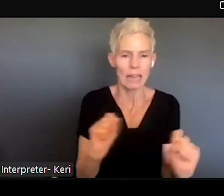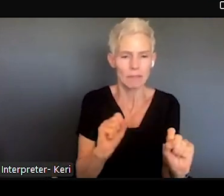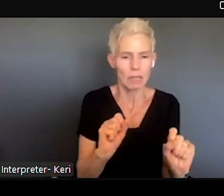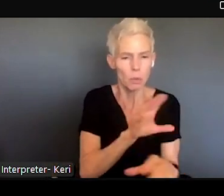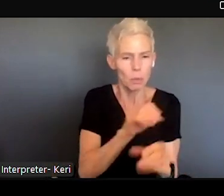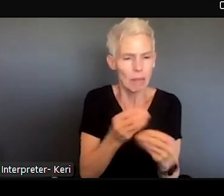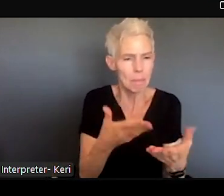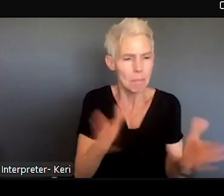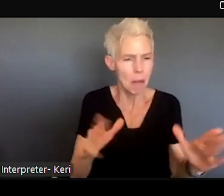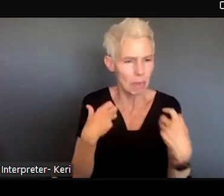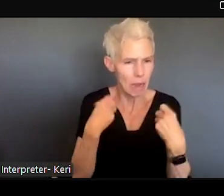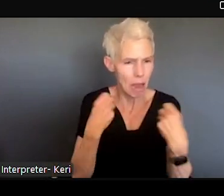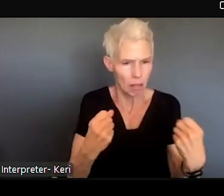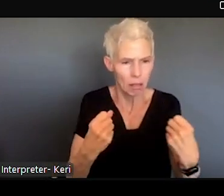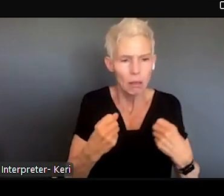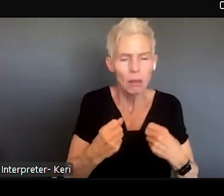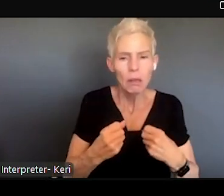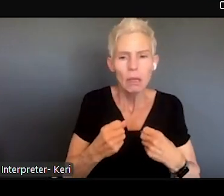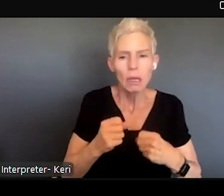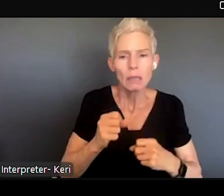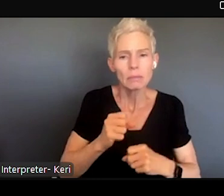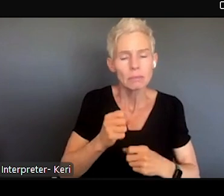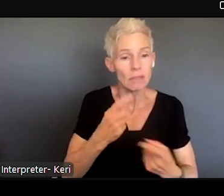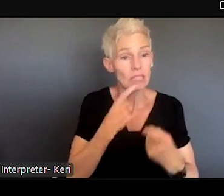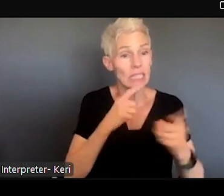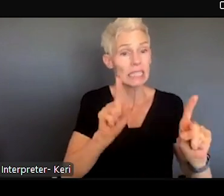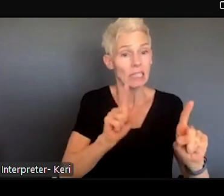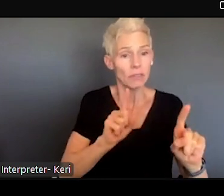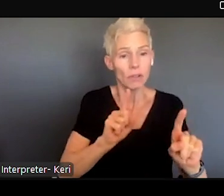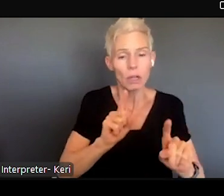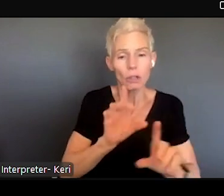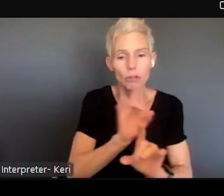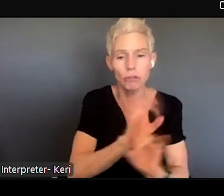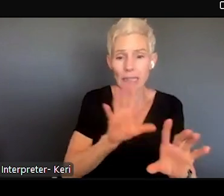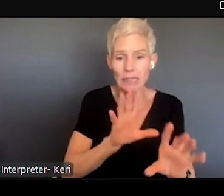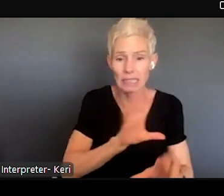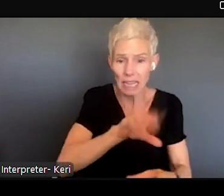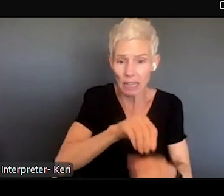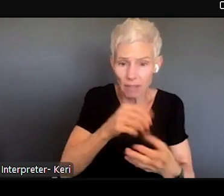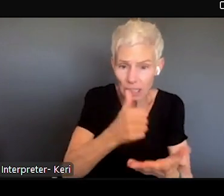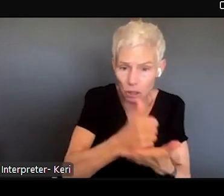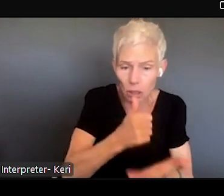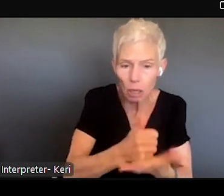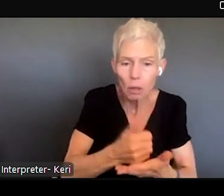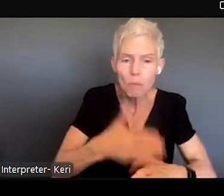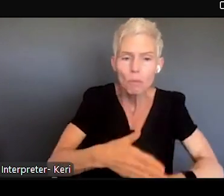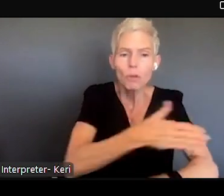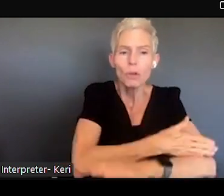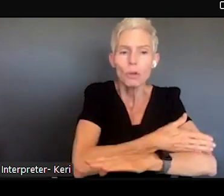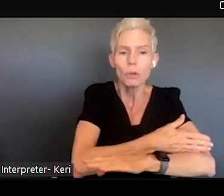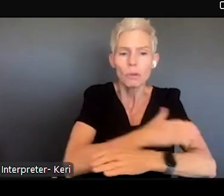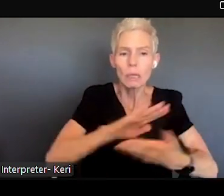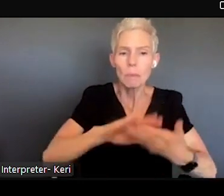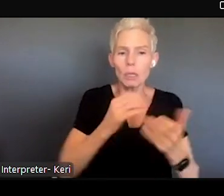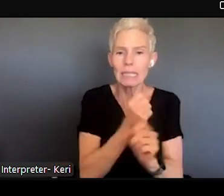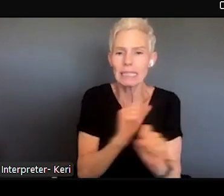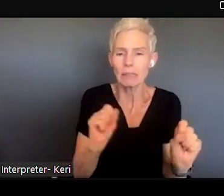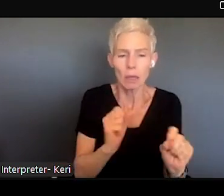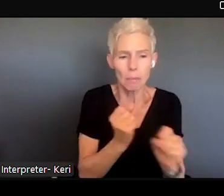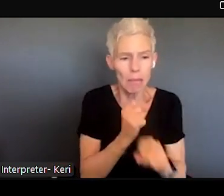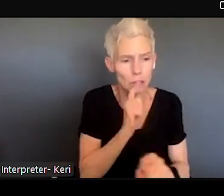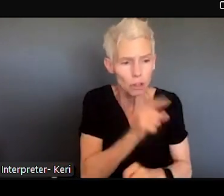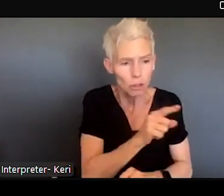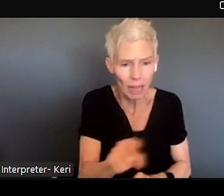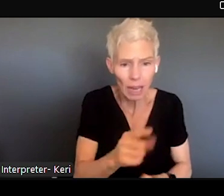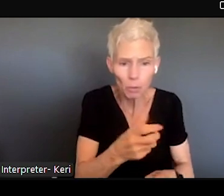health. We feel that effective crisis intervention enhance community safety, by ensuring individuals receive proper